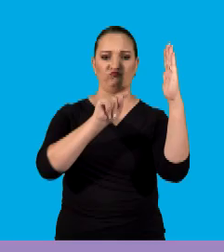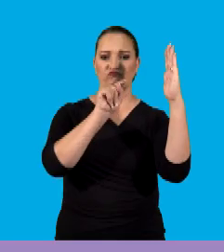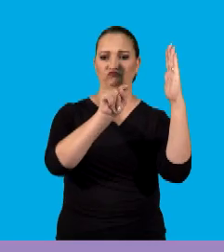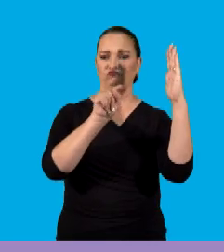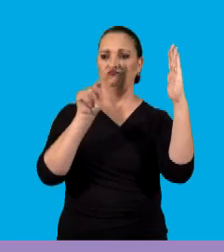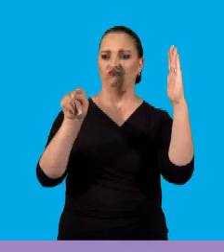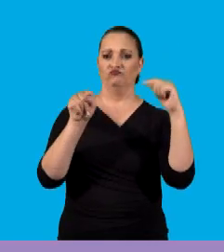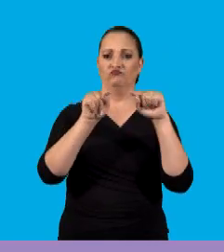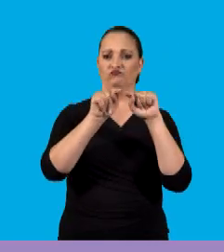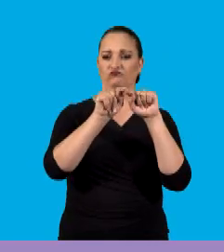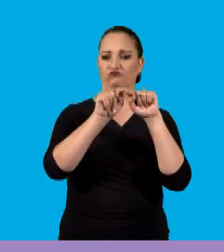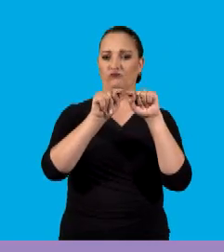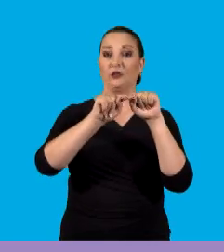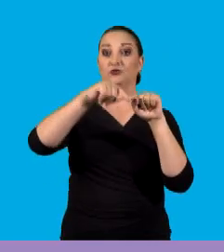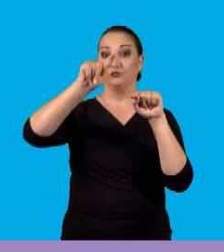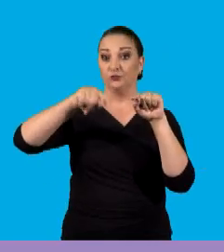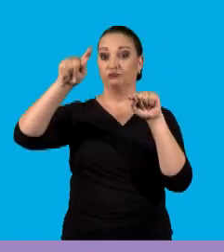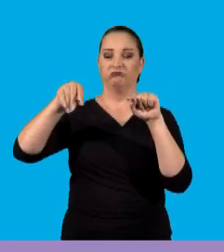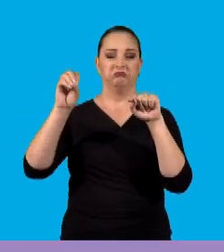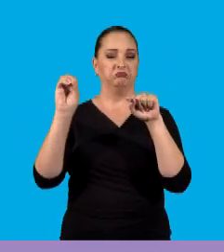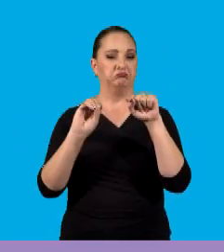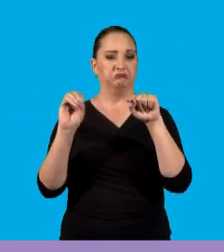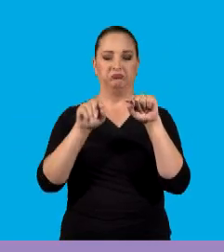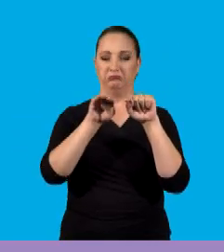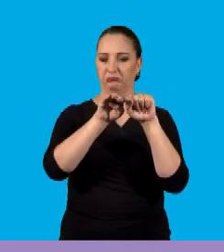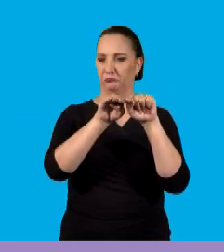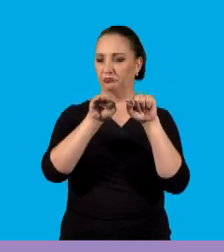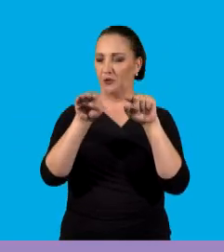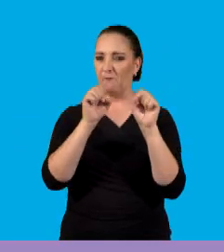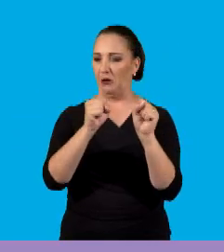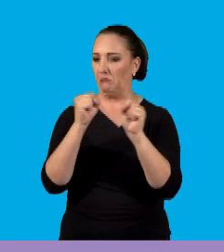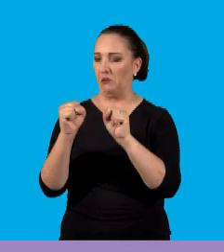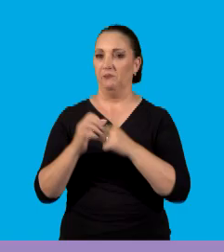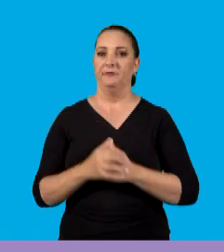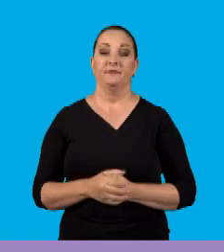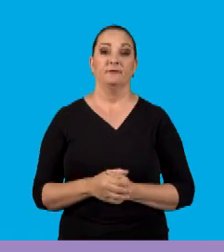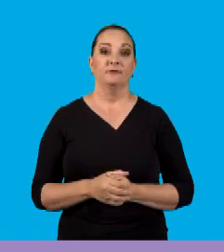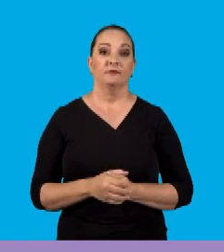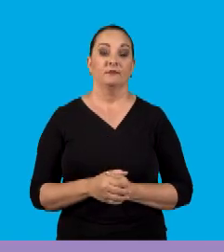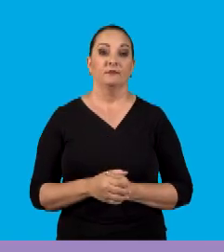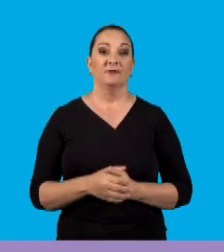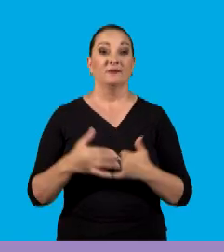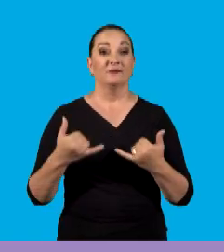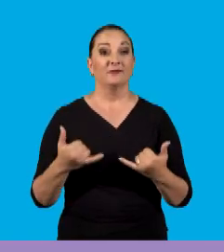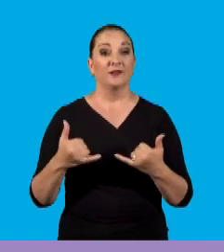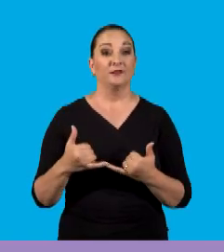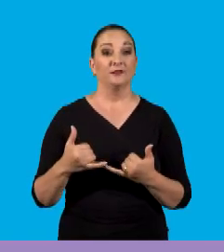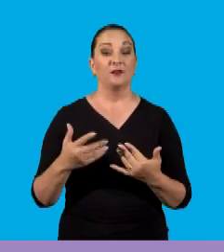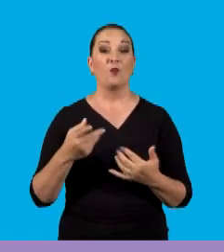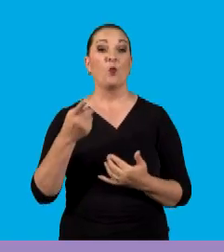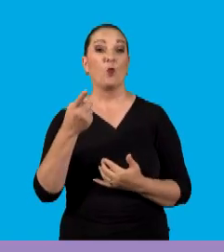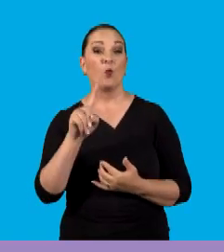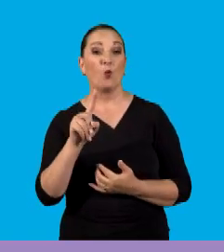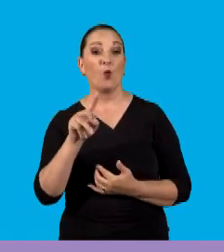not change, even though the horizontal values were changing. So what is the motion between the second and